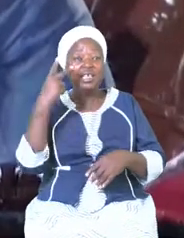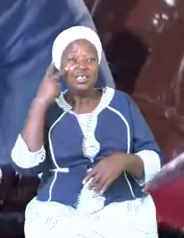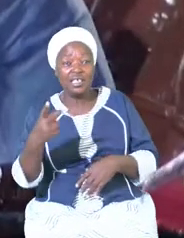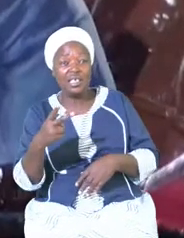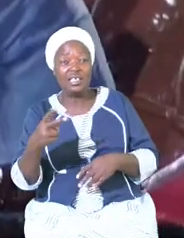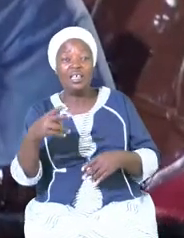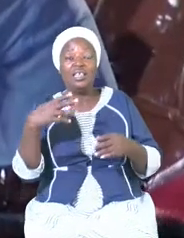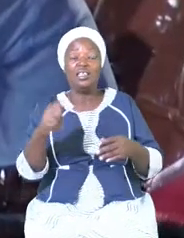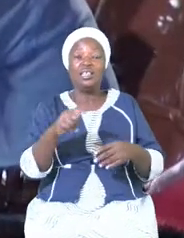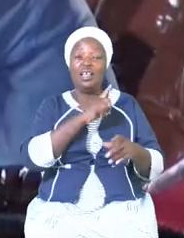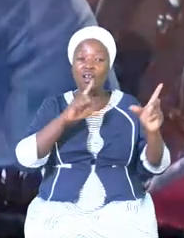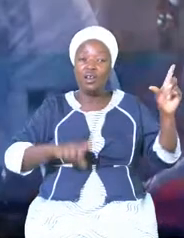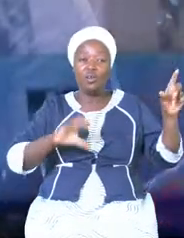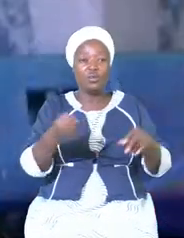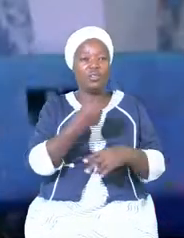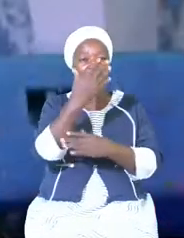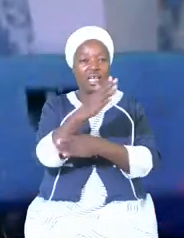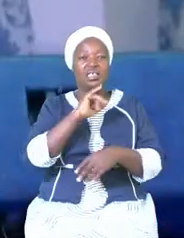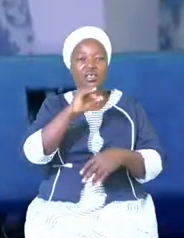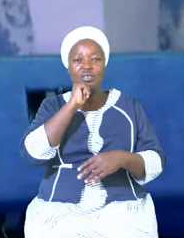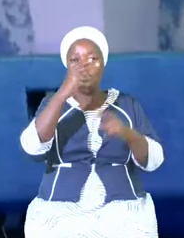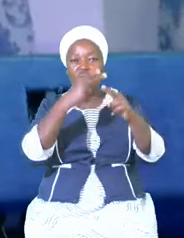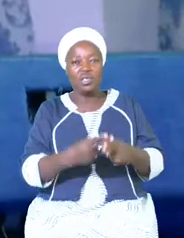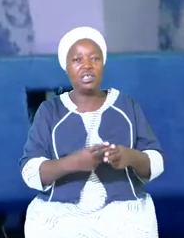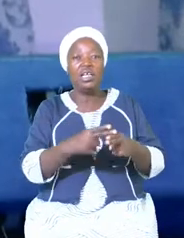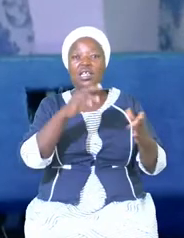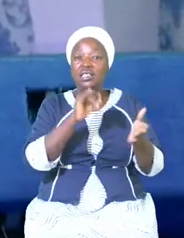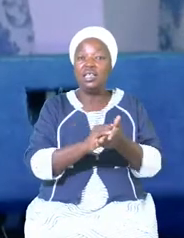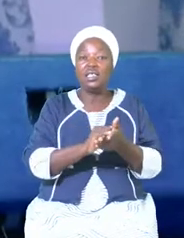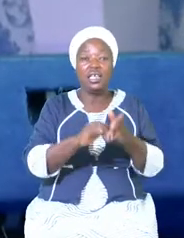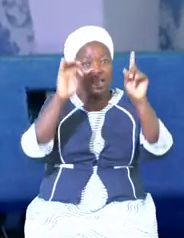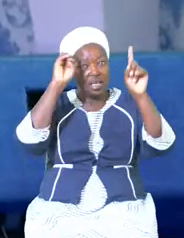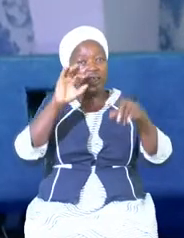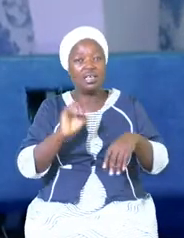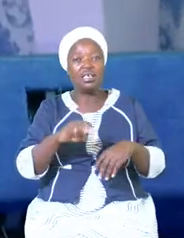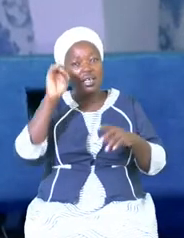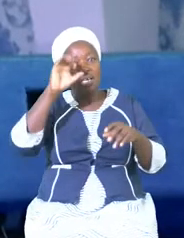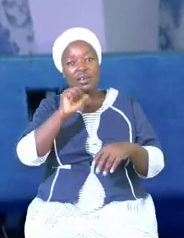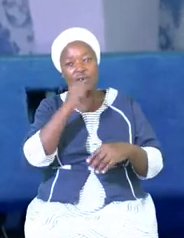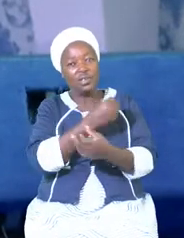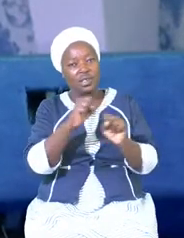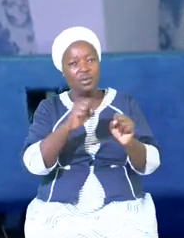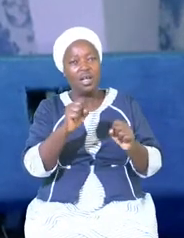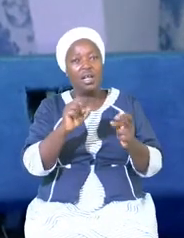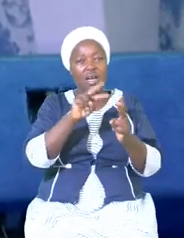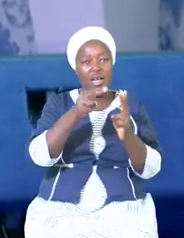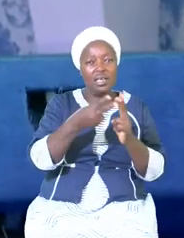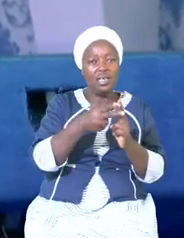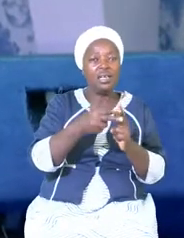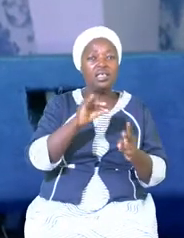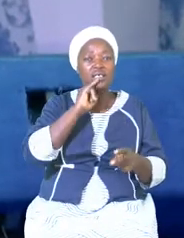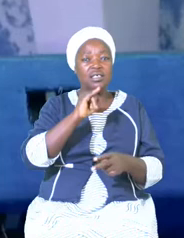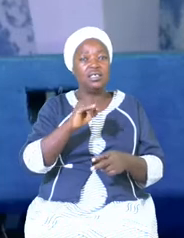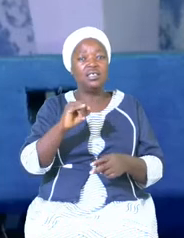Lord's hand is not shortened that it cannot save, neither is ear heavy that